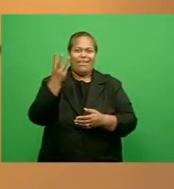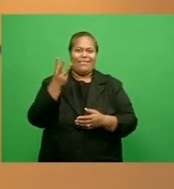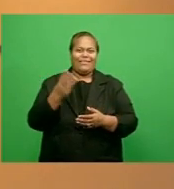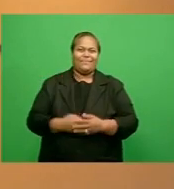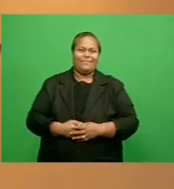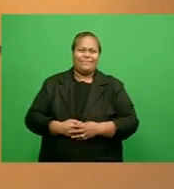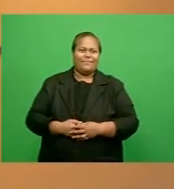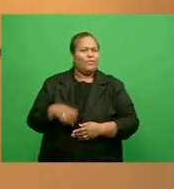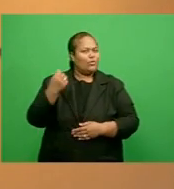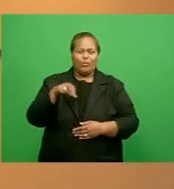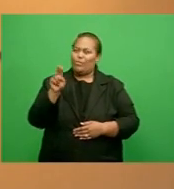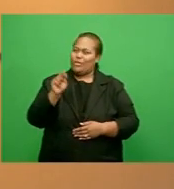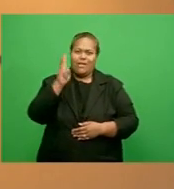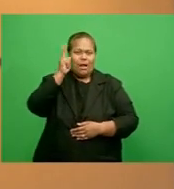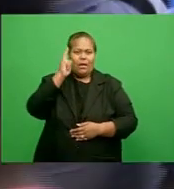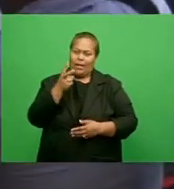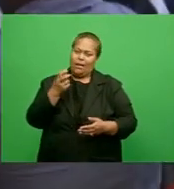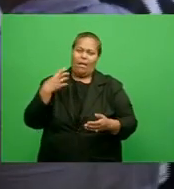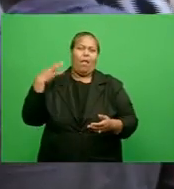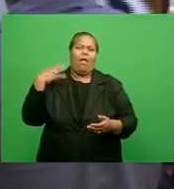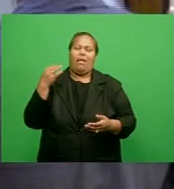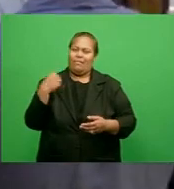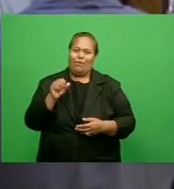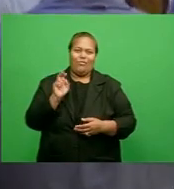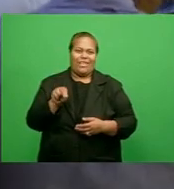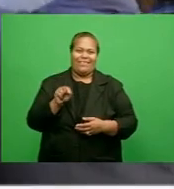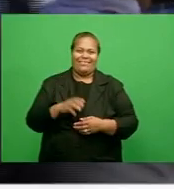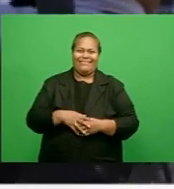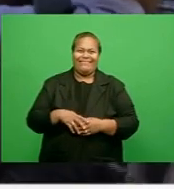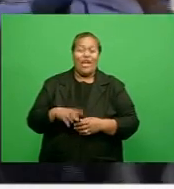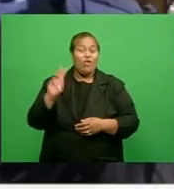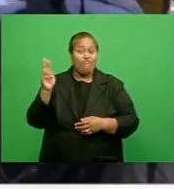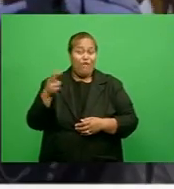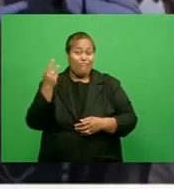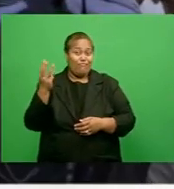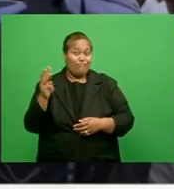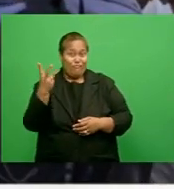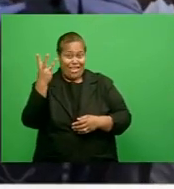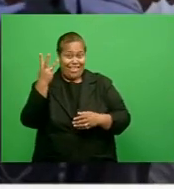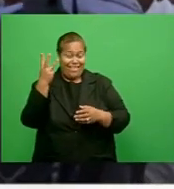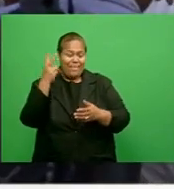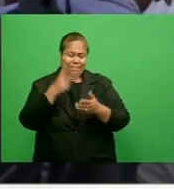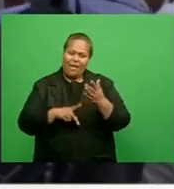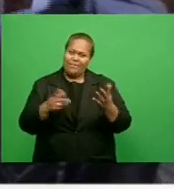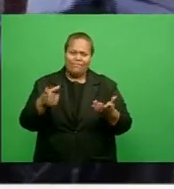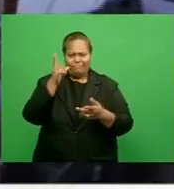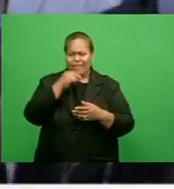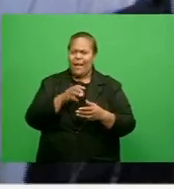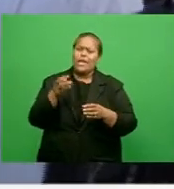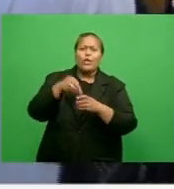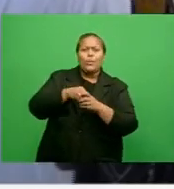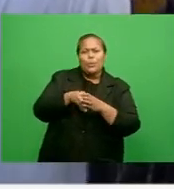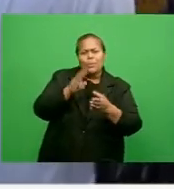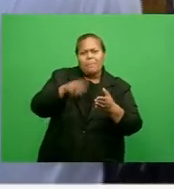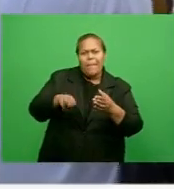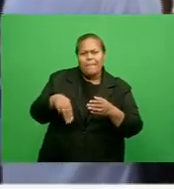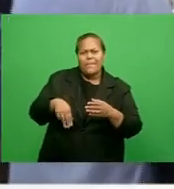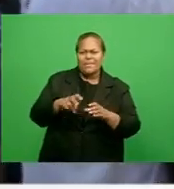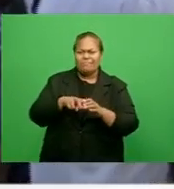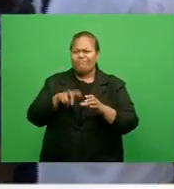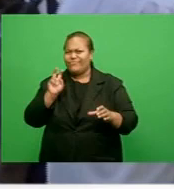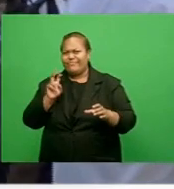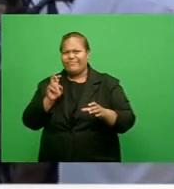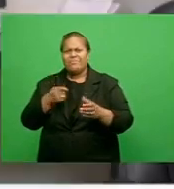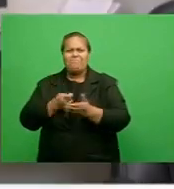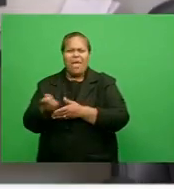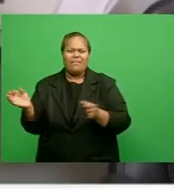There's no need for them to reapply. Phase 2 will also include members who are still on leave without pay due to the pandemic or who have